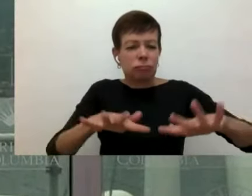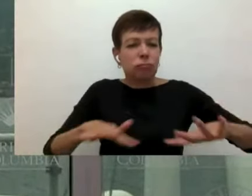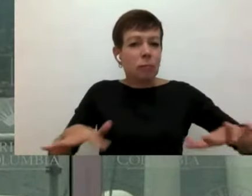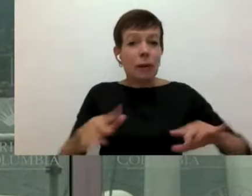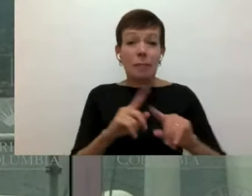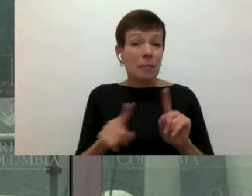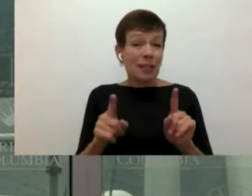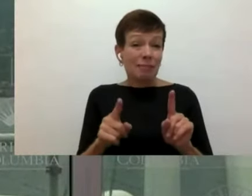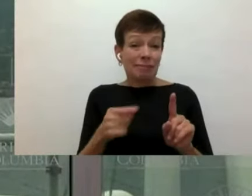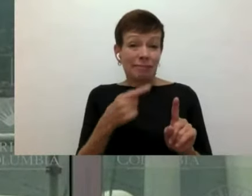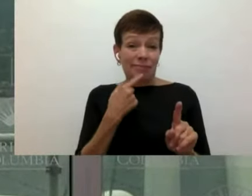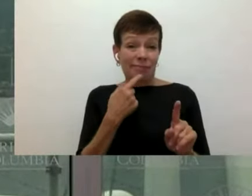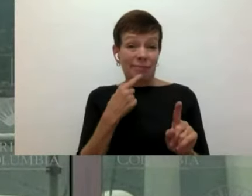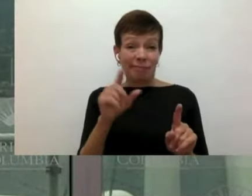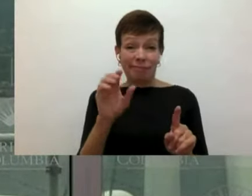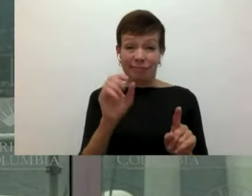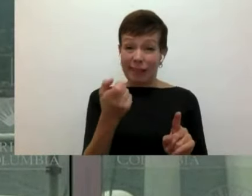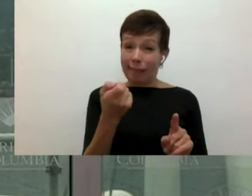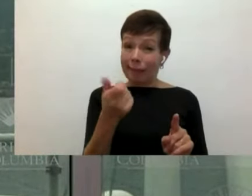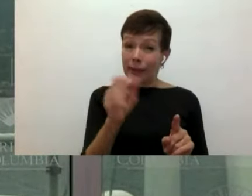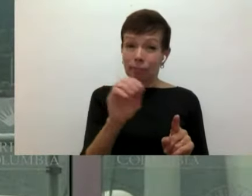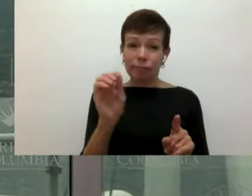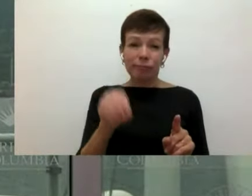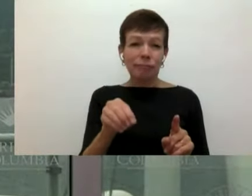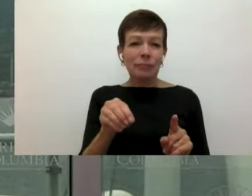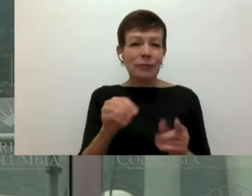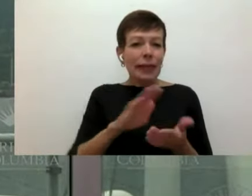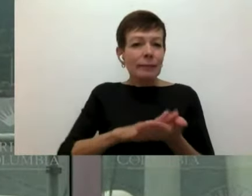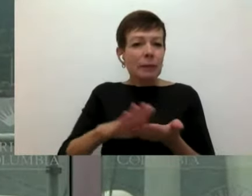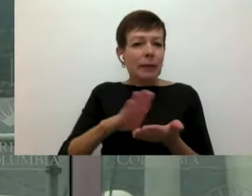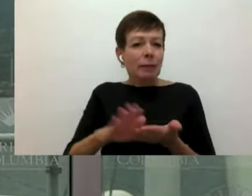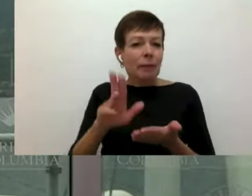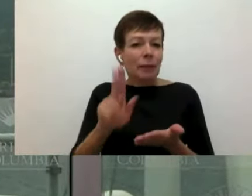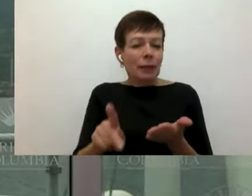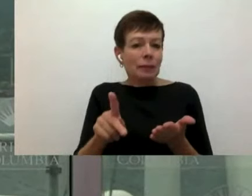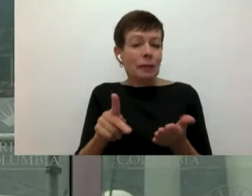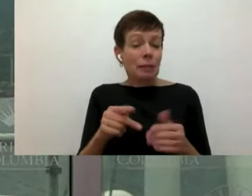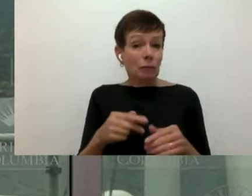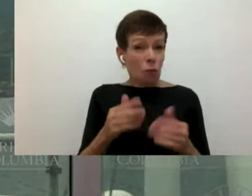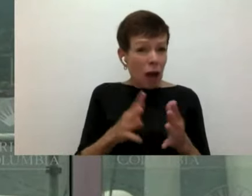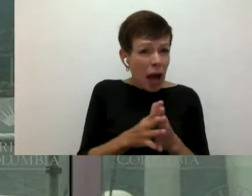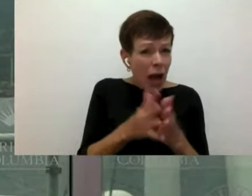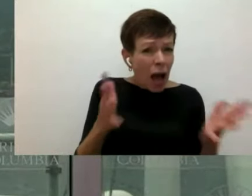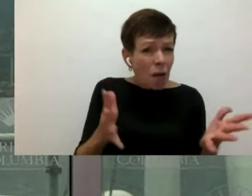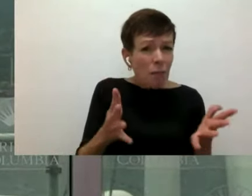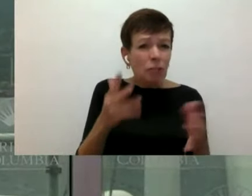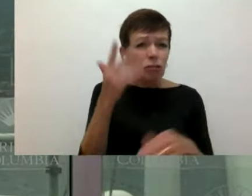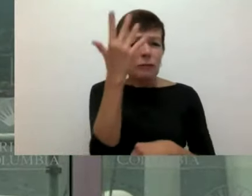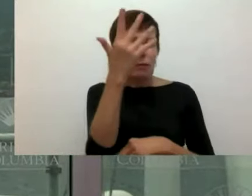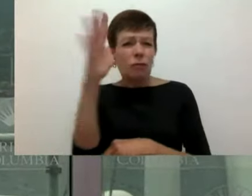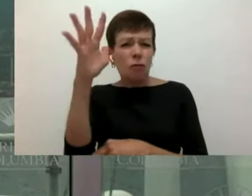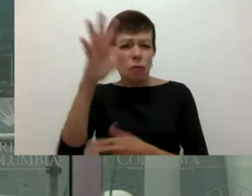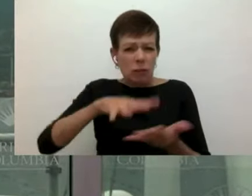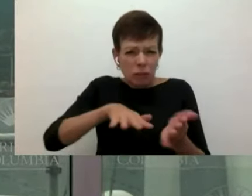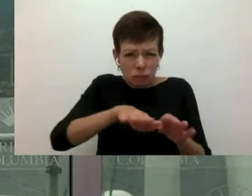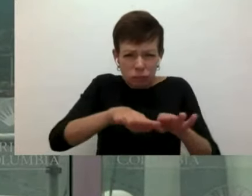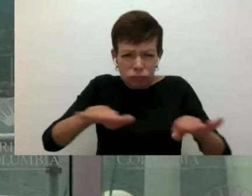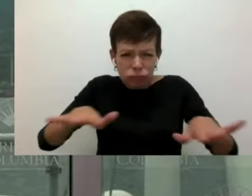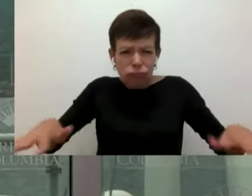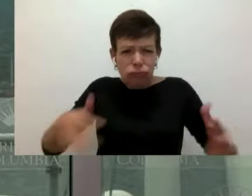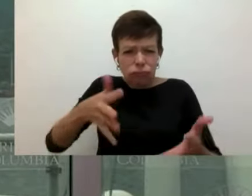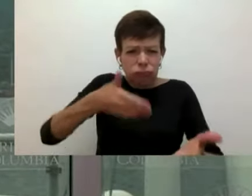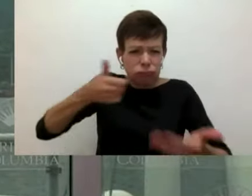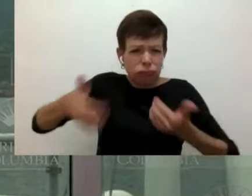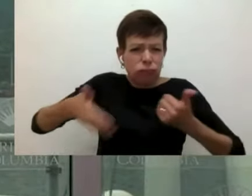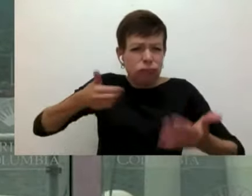clearing before the season began. But experts say only a small percentage of that has been done over the years. Can you talk about how much was done before